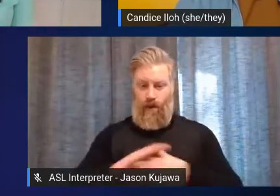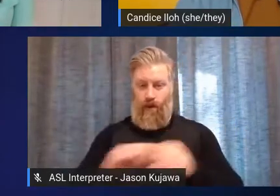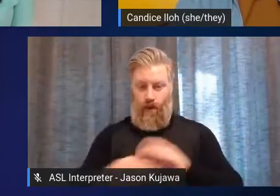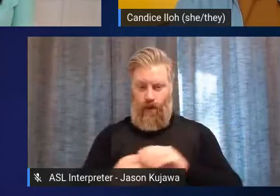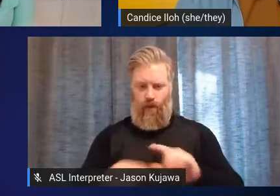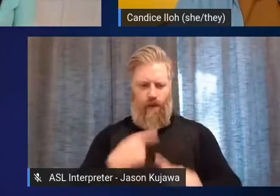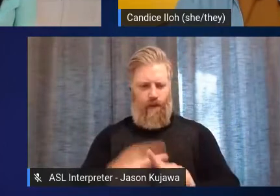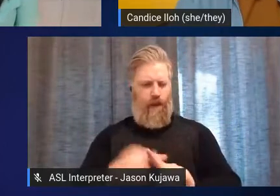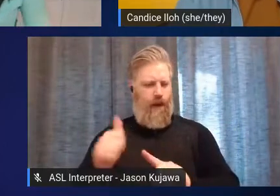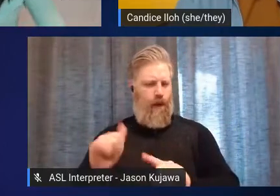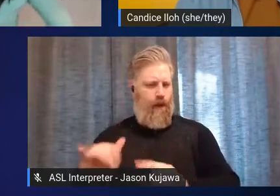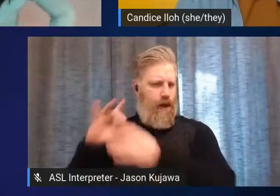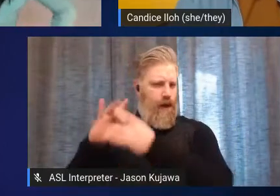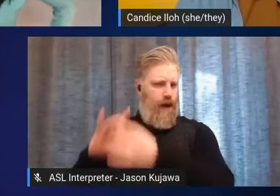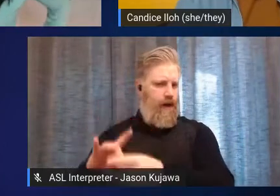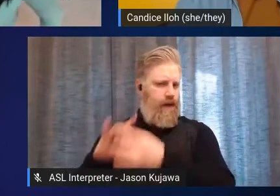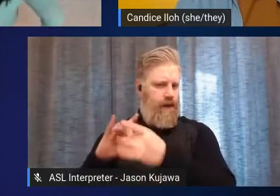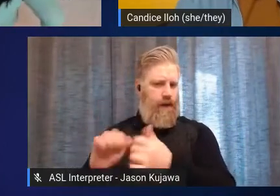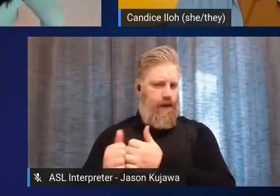story?